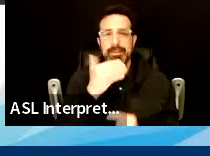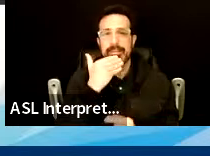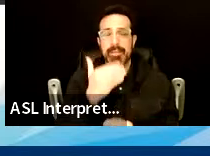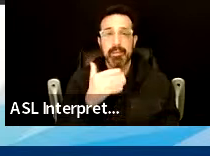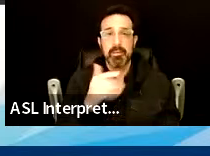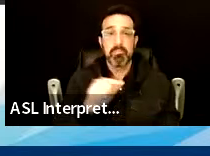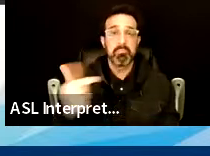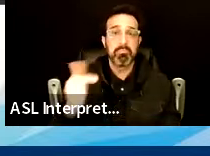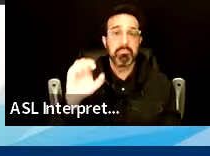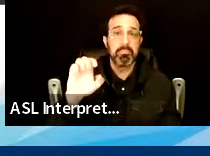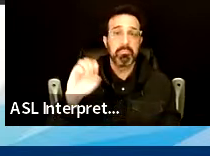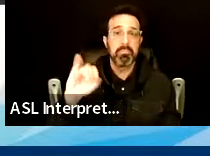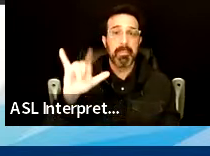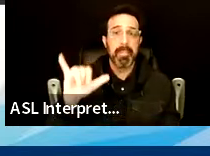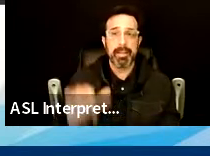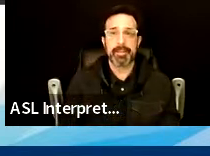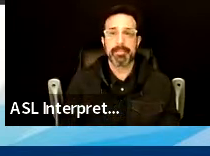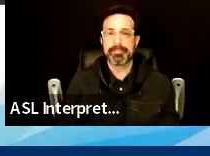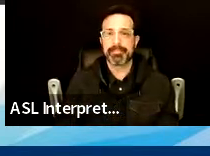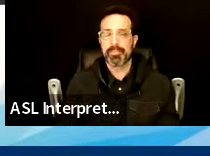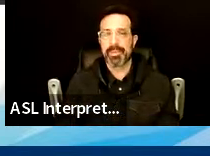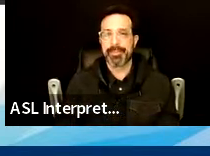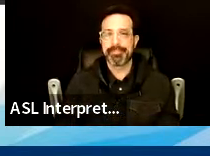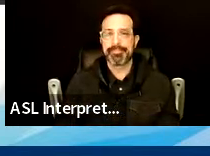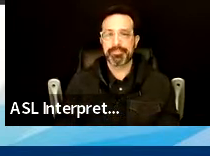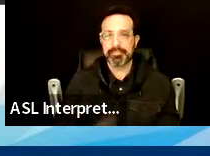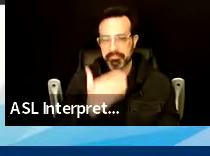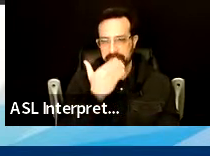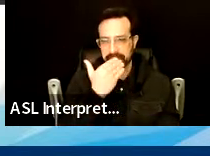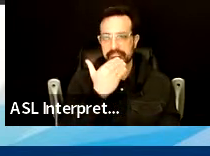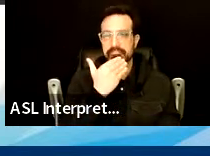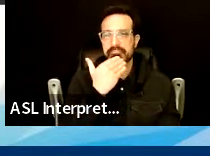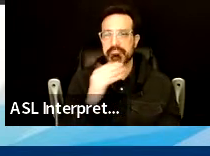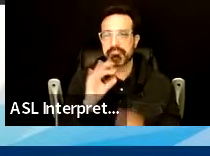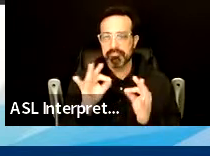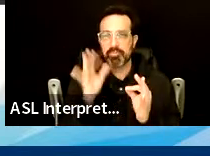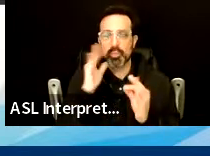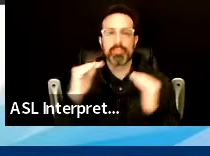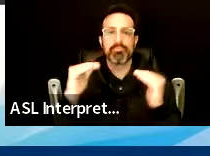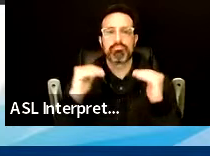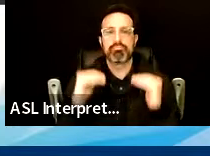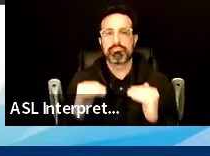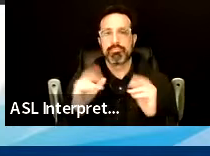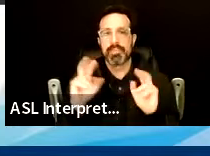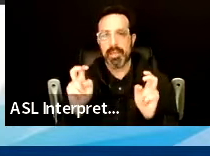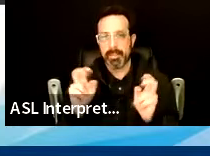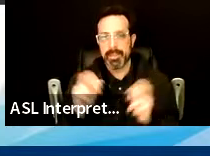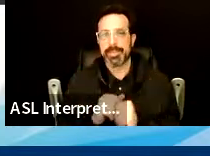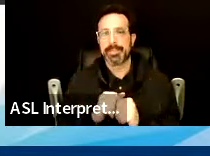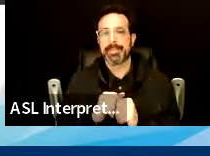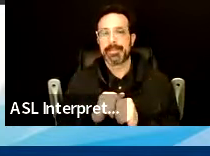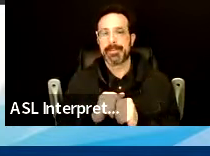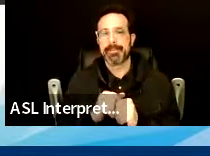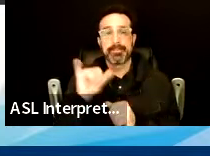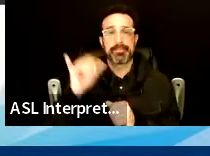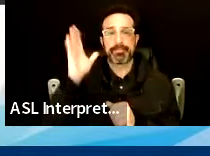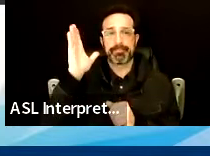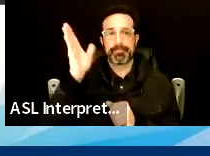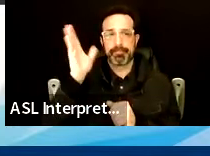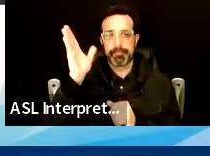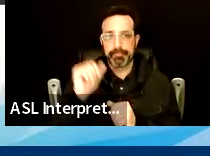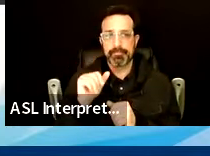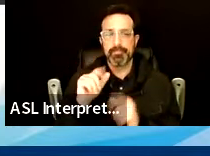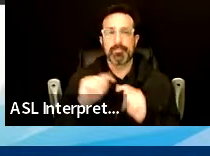Emily, please take it away. Yes, thank you, everyone. We will now move to our next topic, which is a presentation on